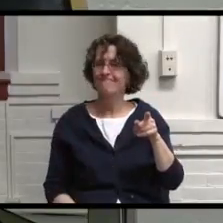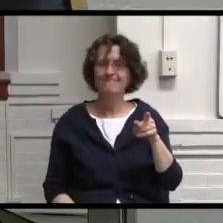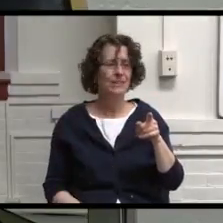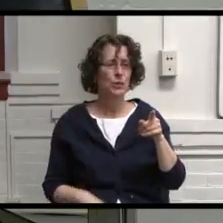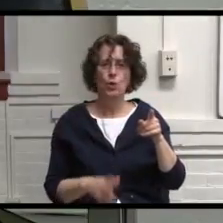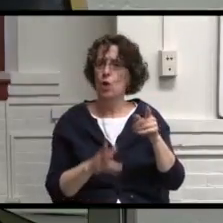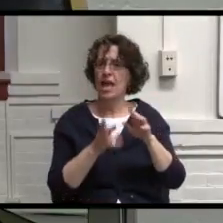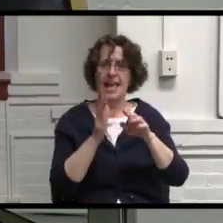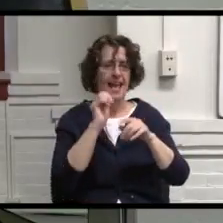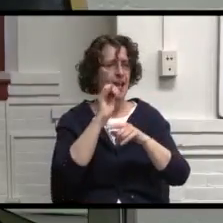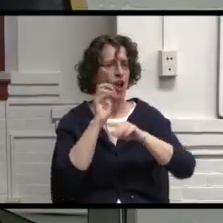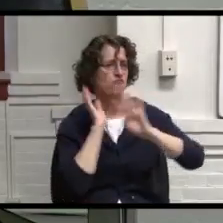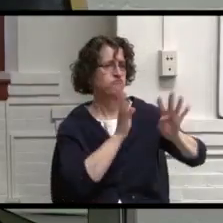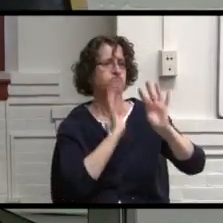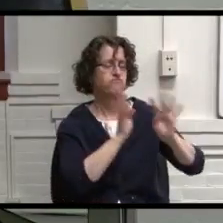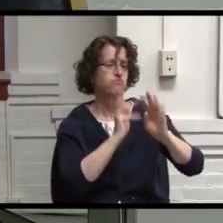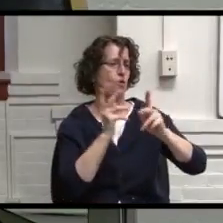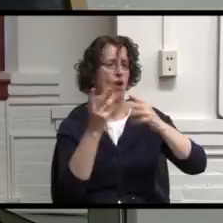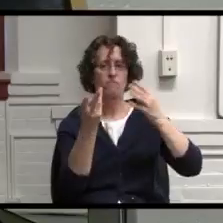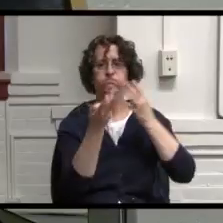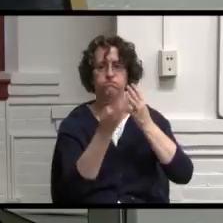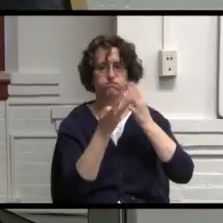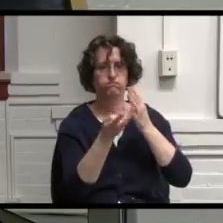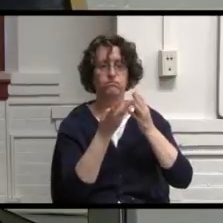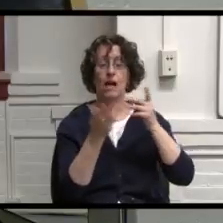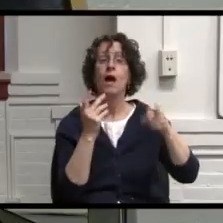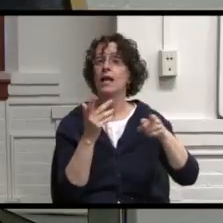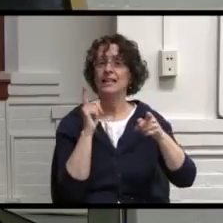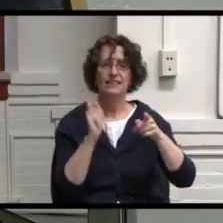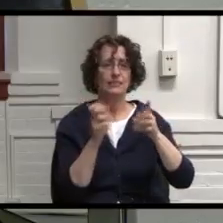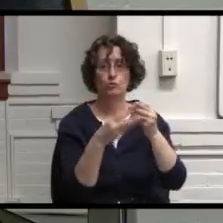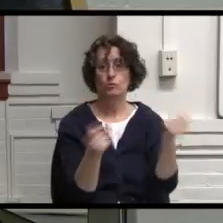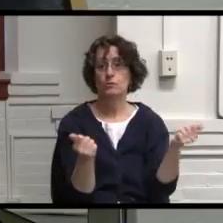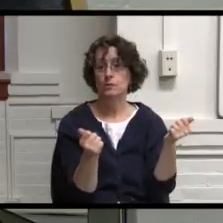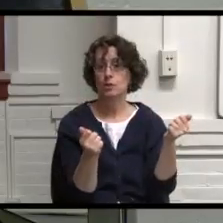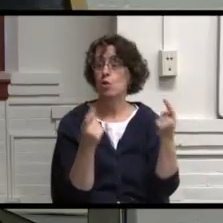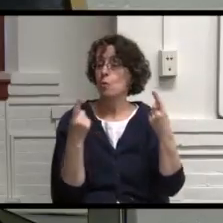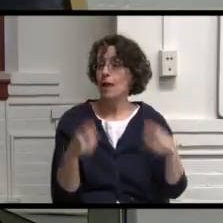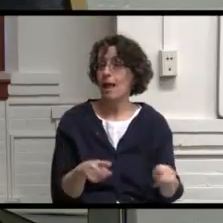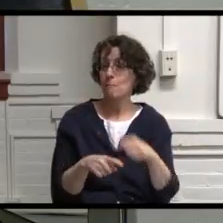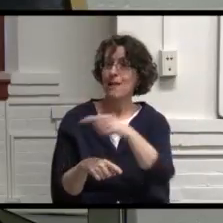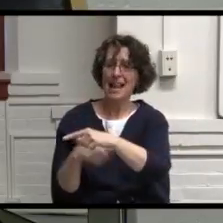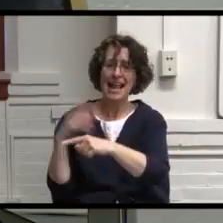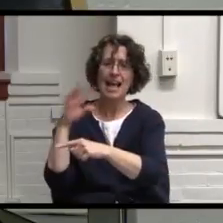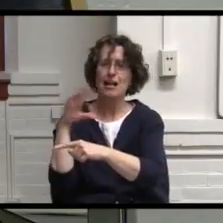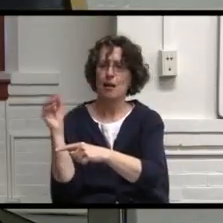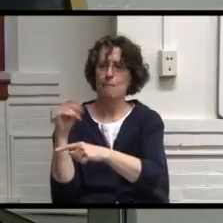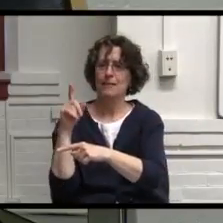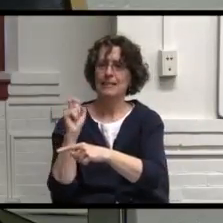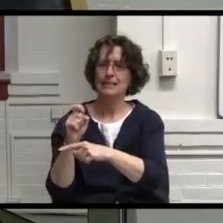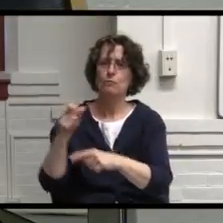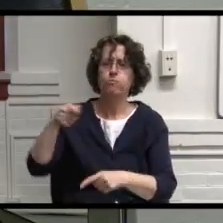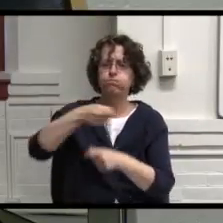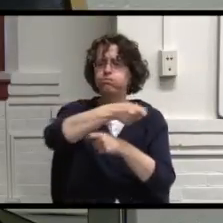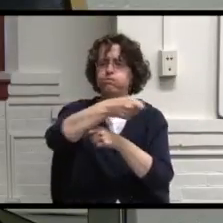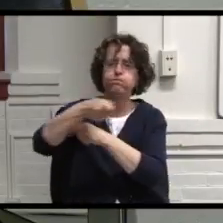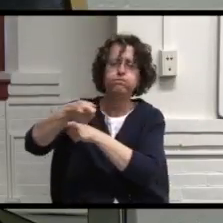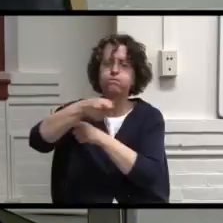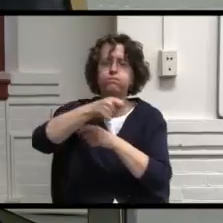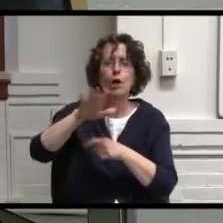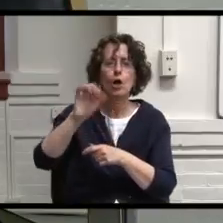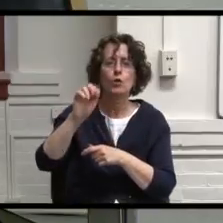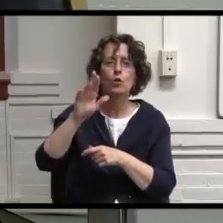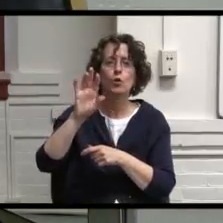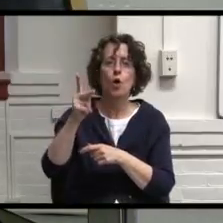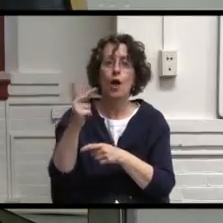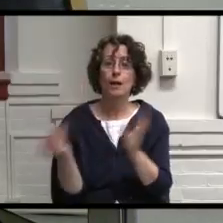addressed, which that workmanship led to recaulking several of the windows because there